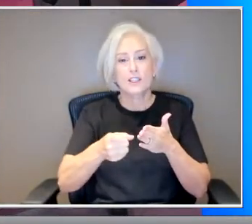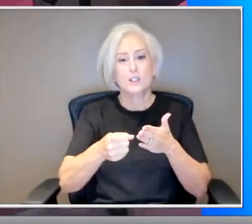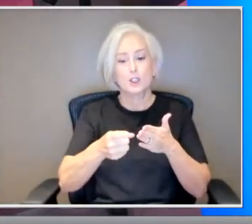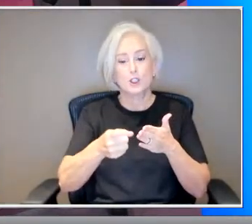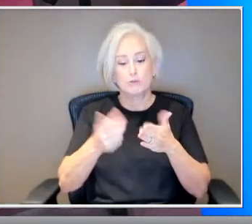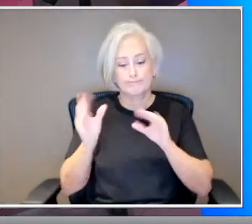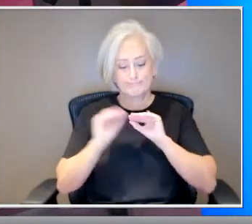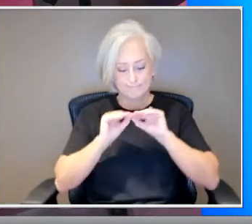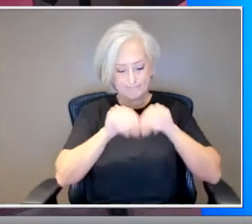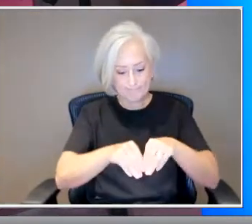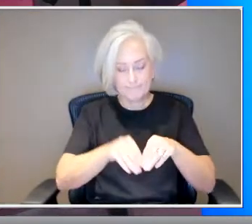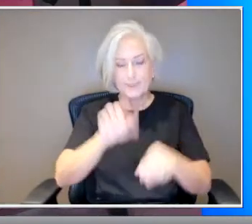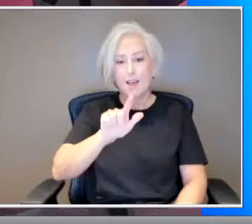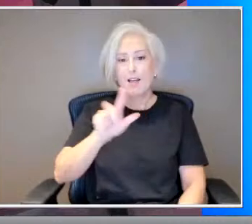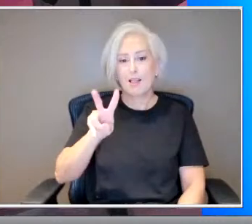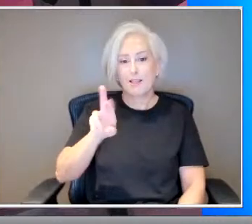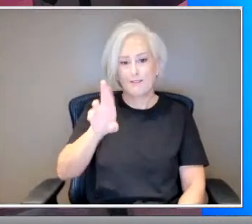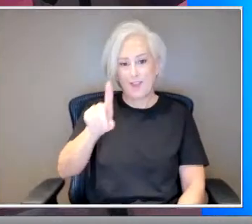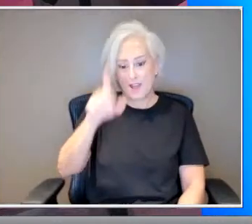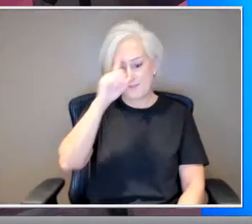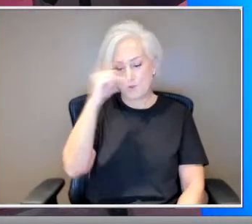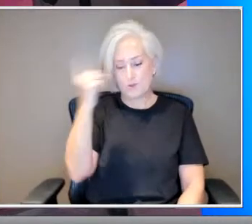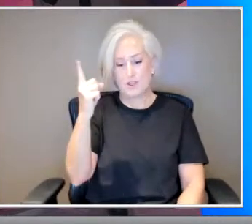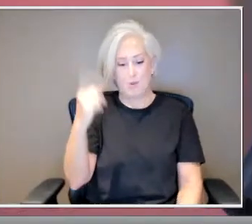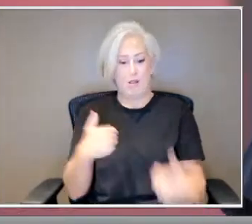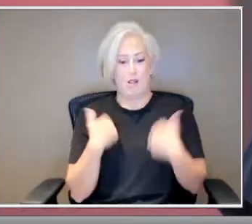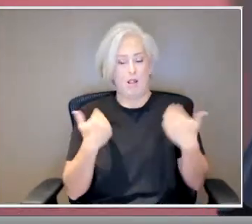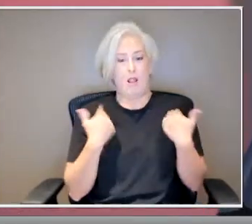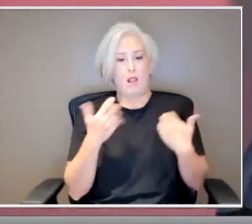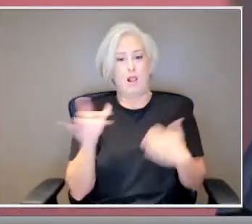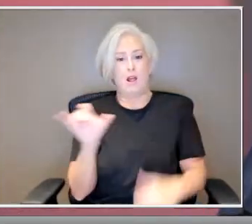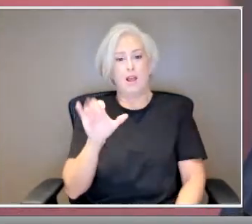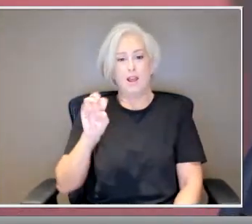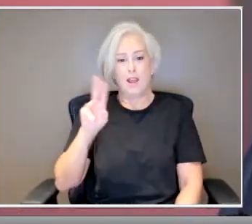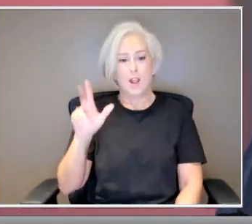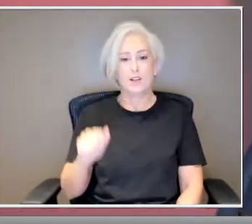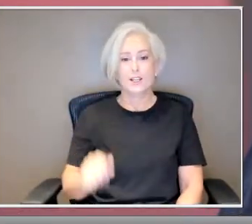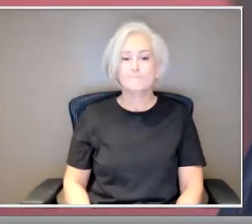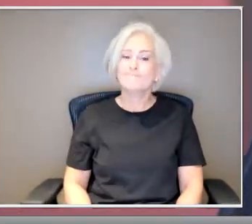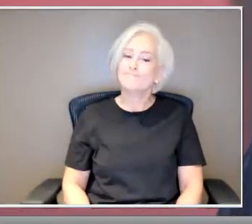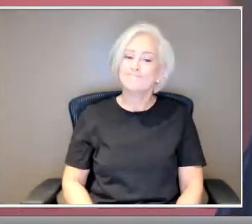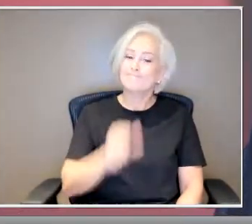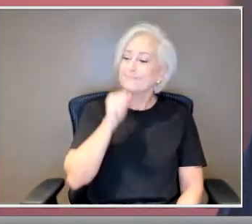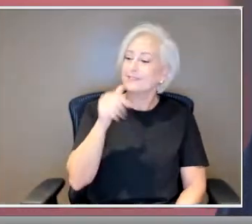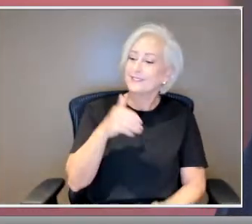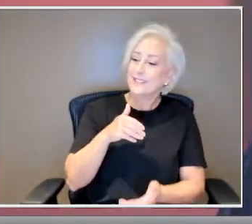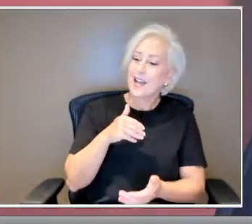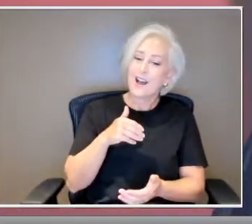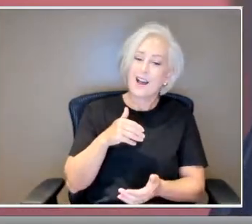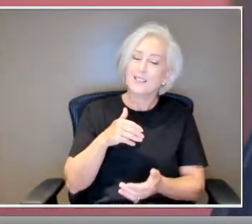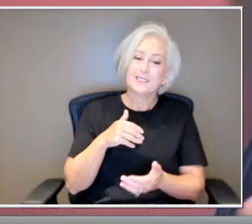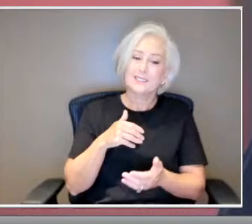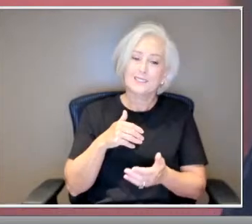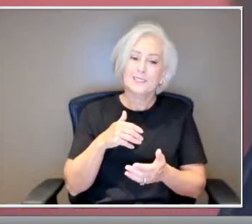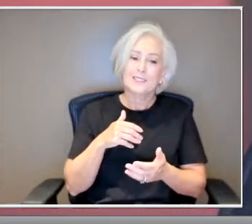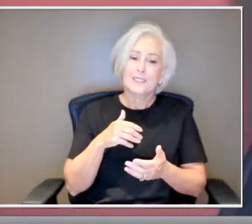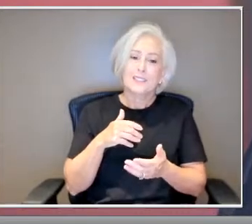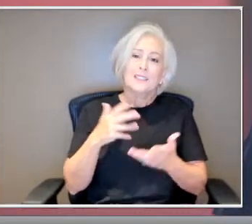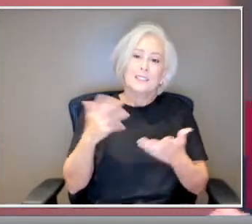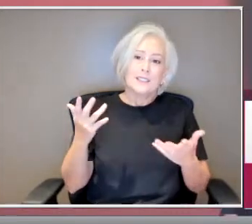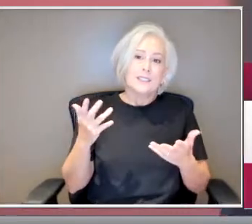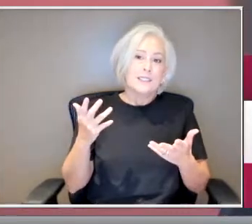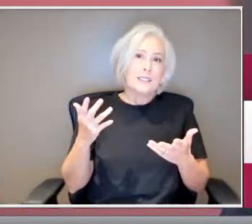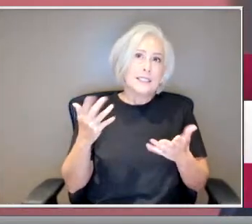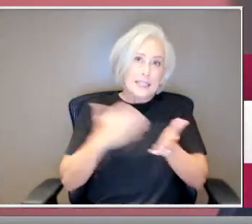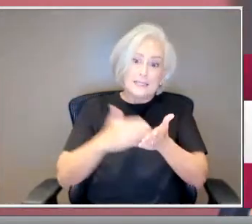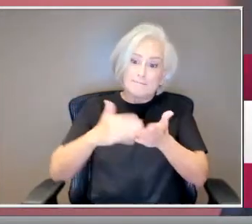a woman as young as Erica? Well, not infrequently, sadly. Not infrequently? No, sort of, it's a kind